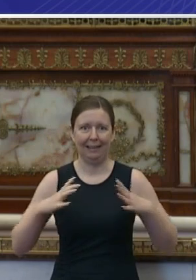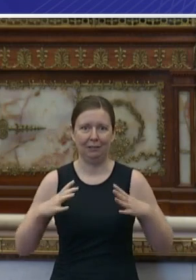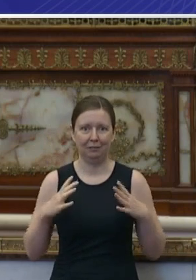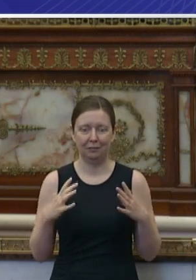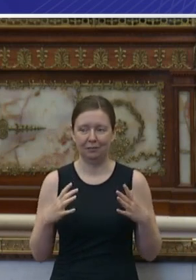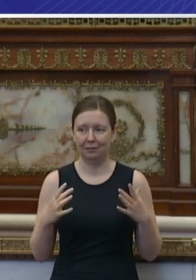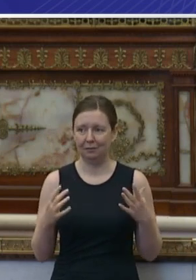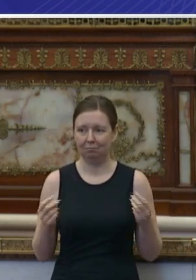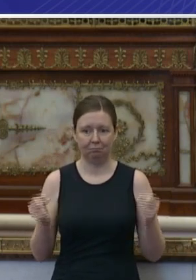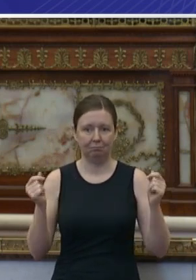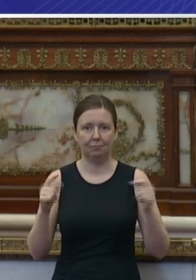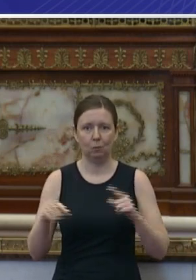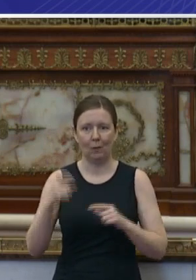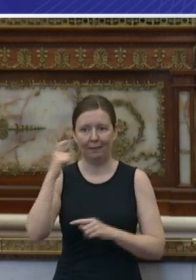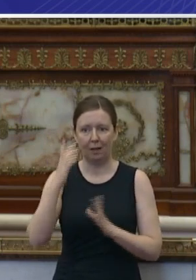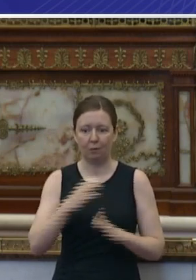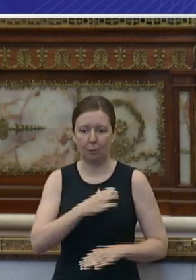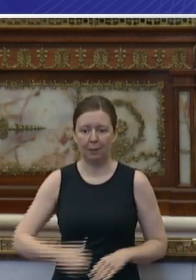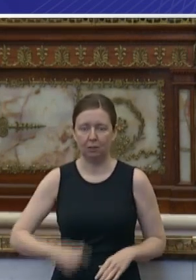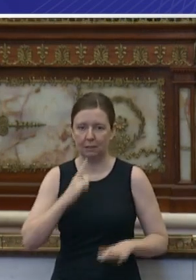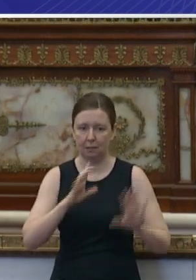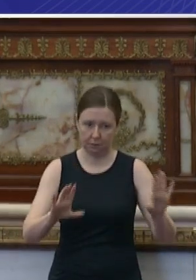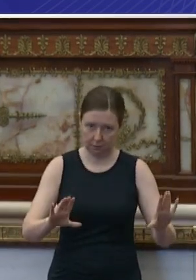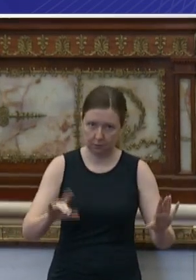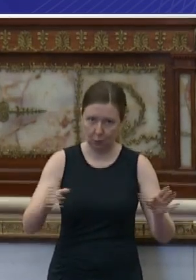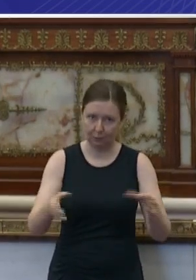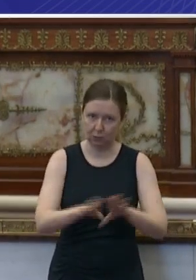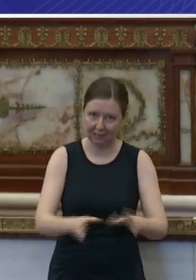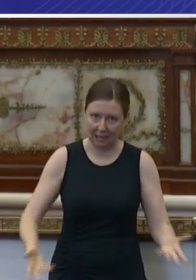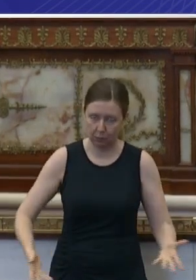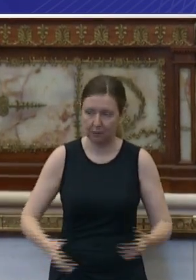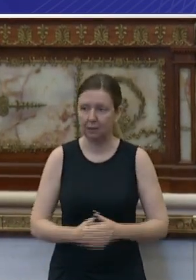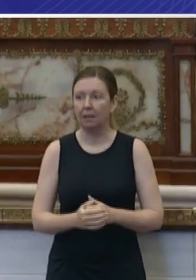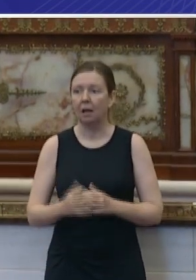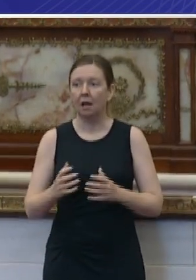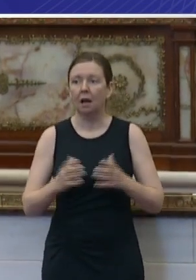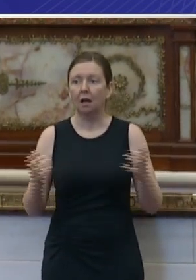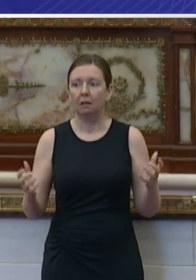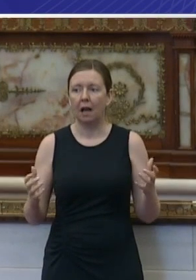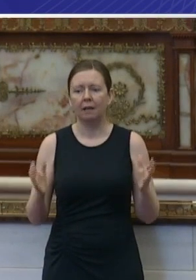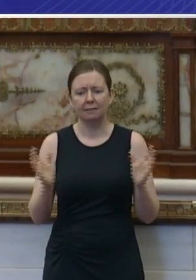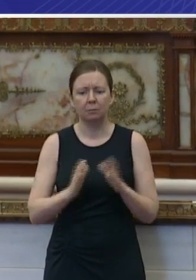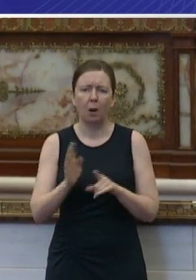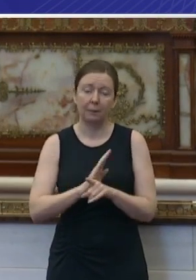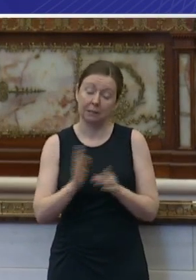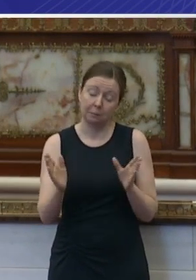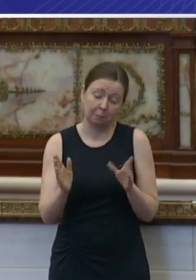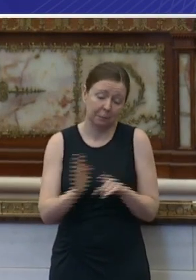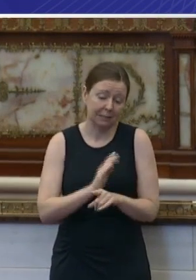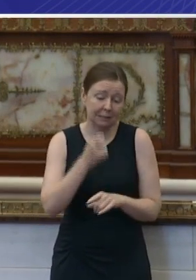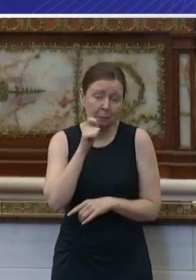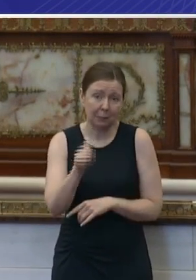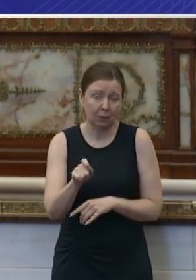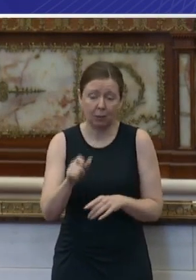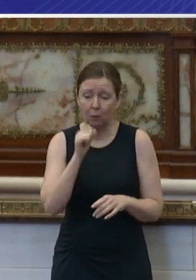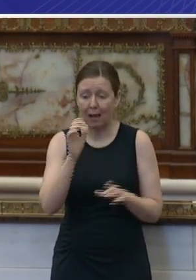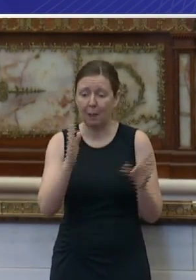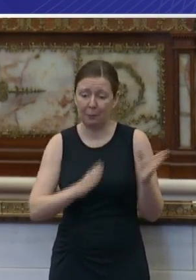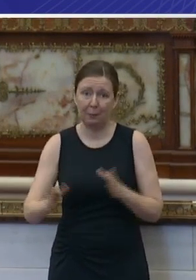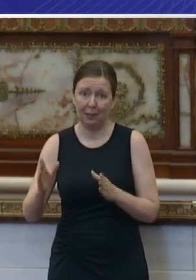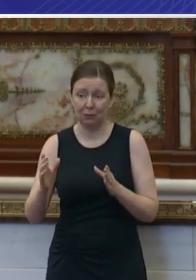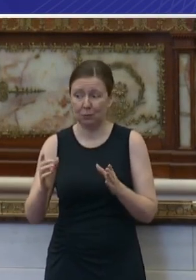right as soon as the governor or the mayor says, hey, you got to shut down. And a lot of small businesses, a lot of business period, just weren't prepared to